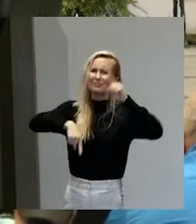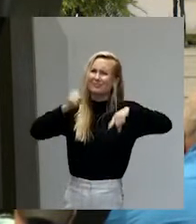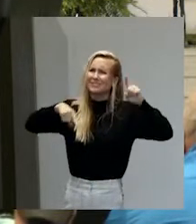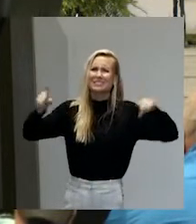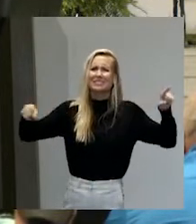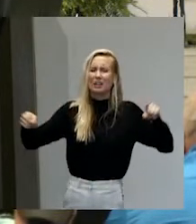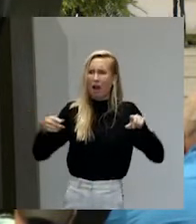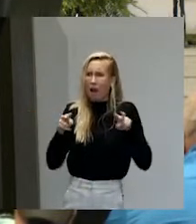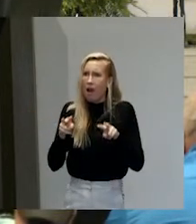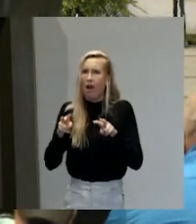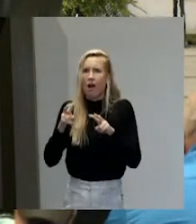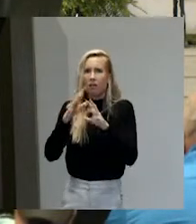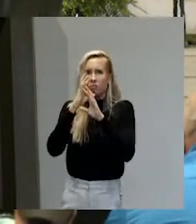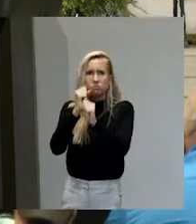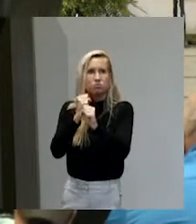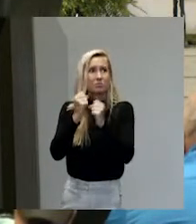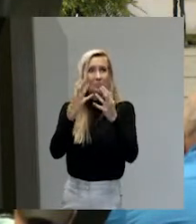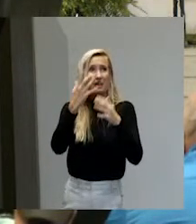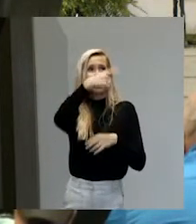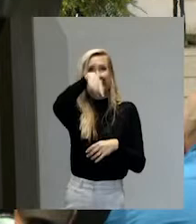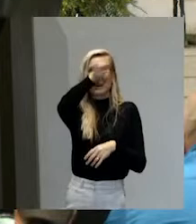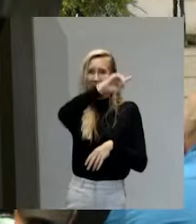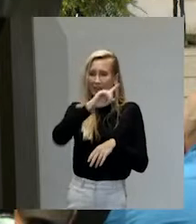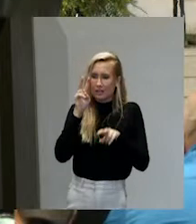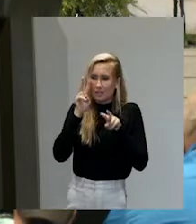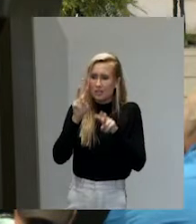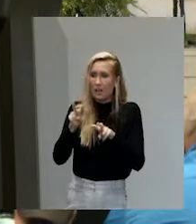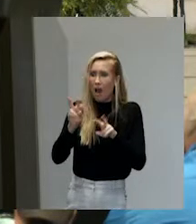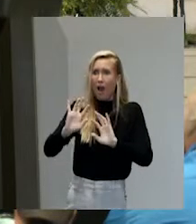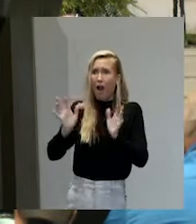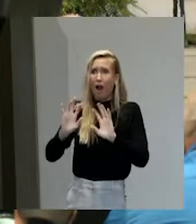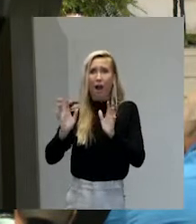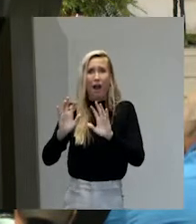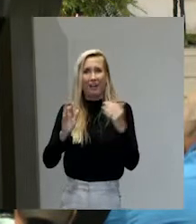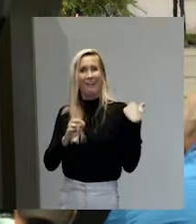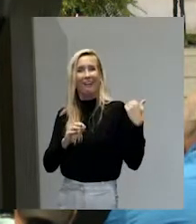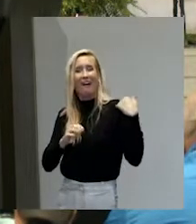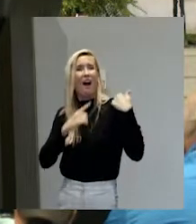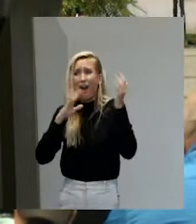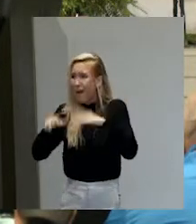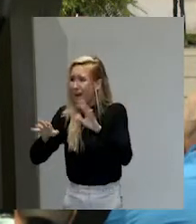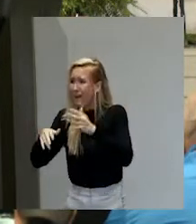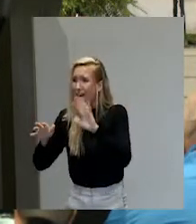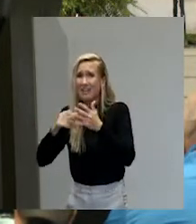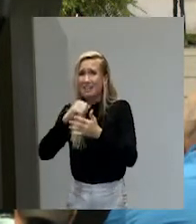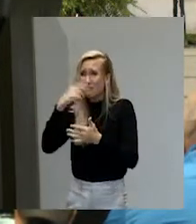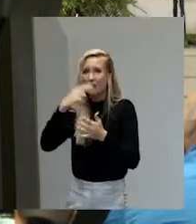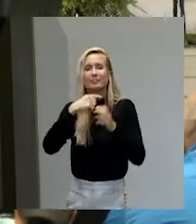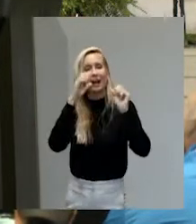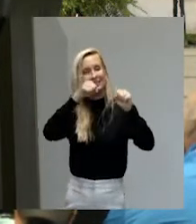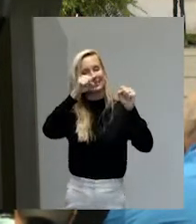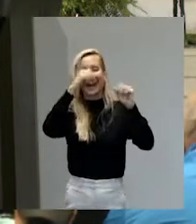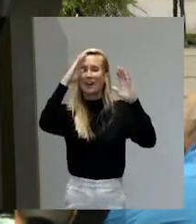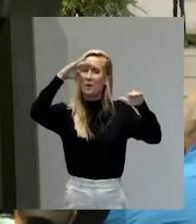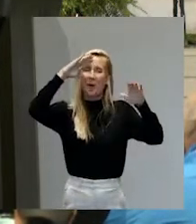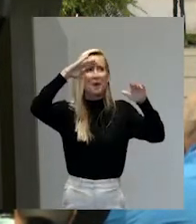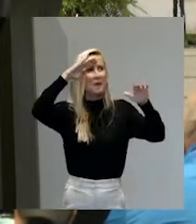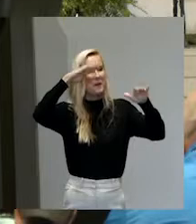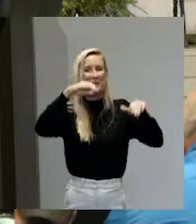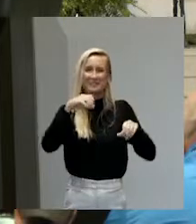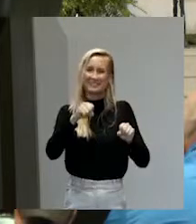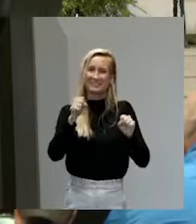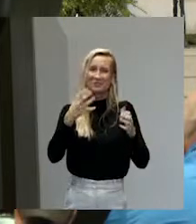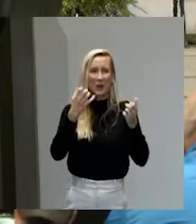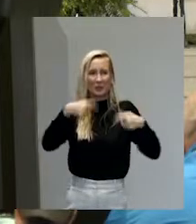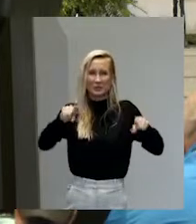me that they love it, like I said before, I'm able to say, I know, same, and I'm proud of it. And I really hope for those of you who haven't checked it out, check it out. And for those of you who